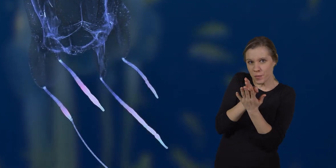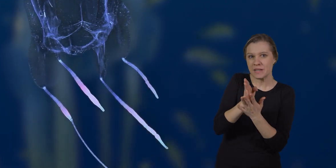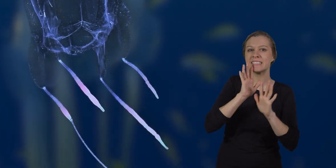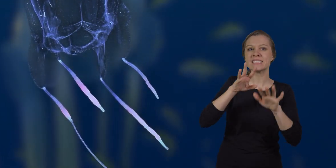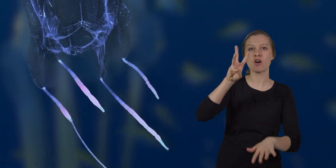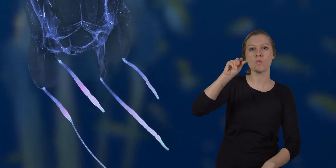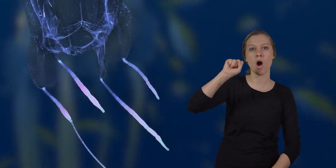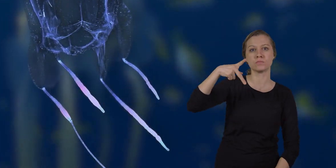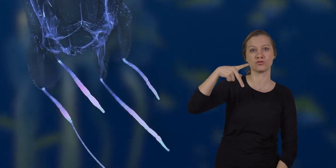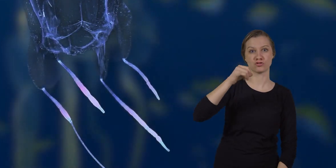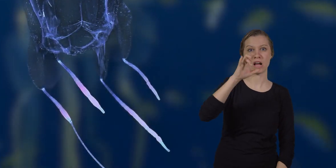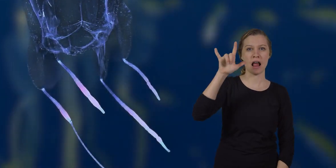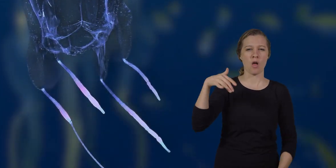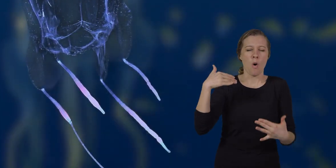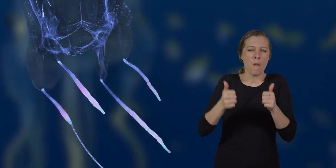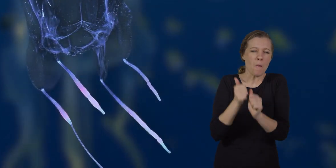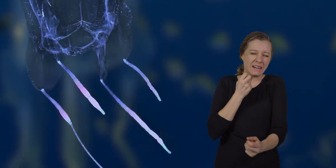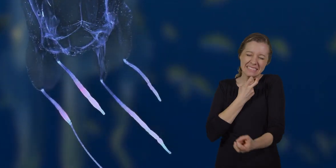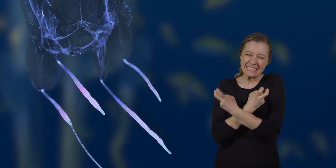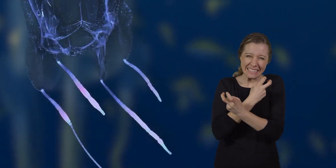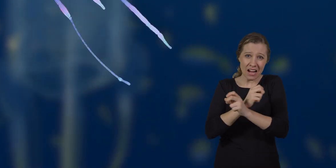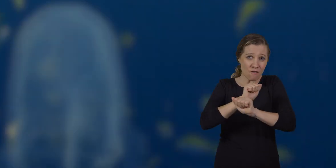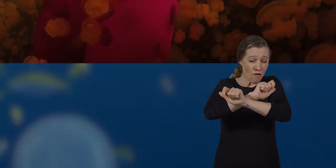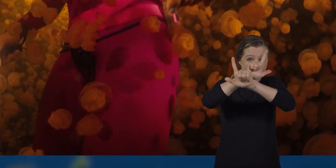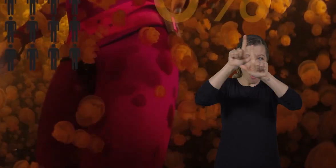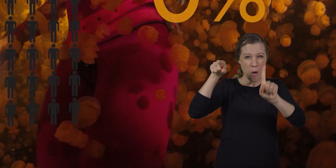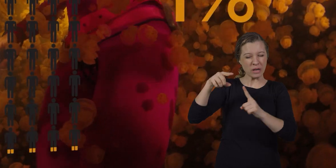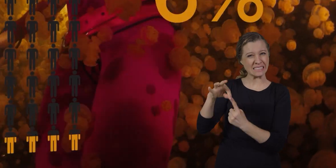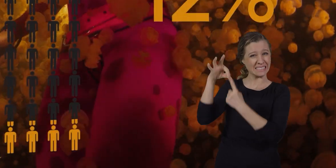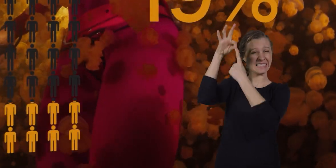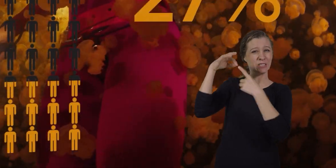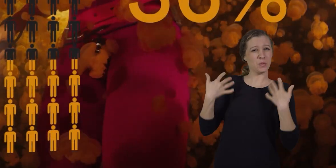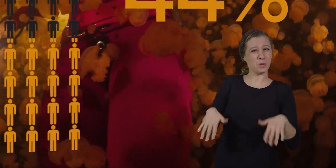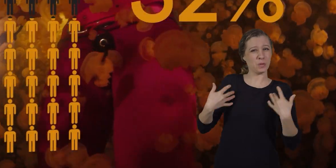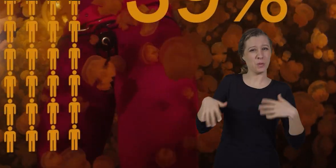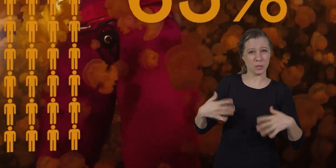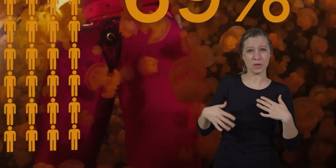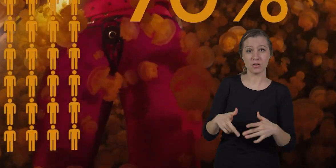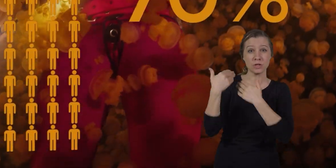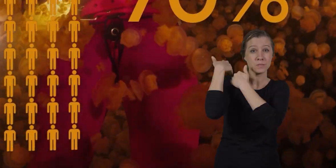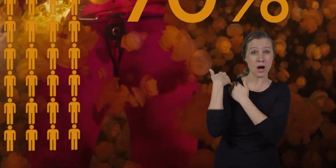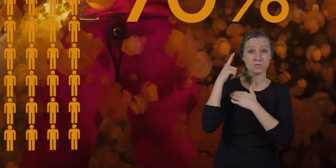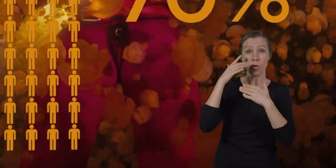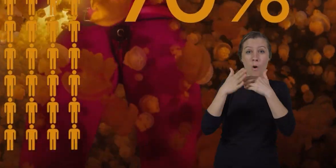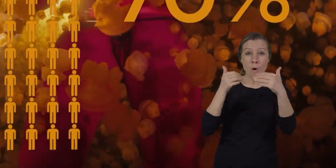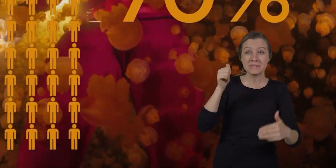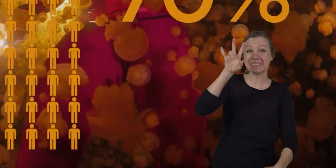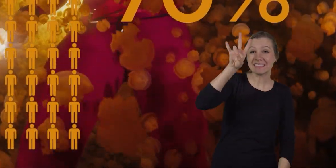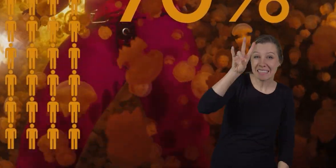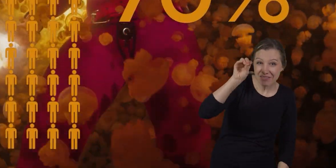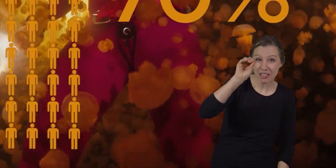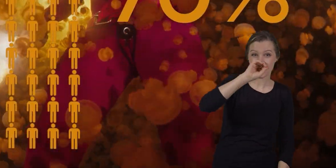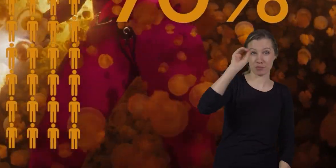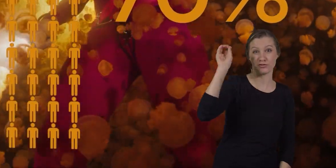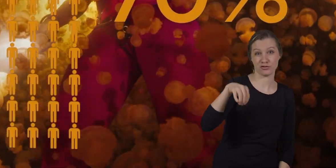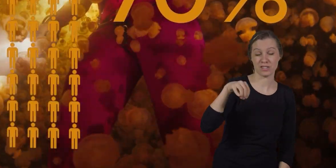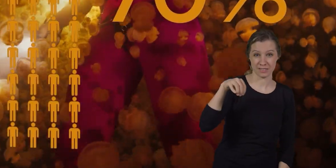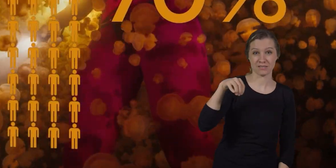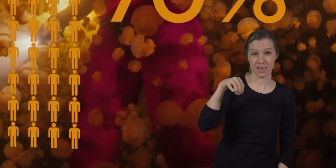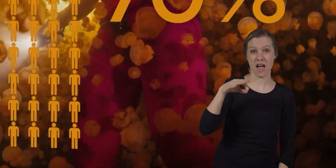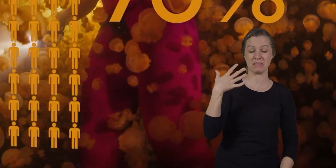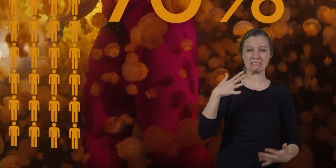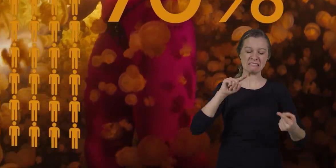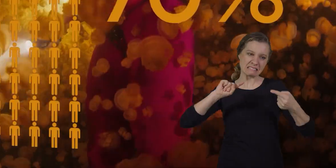is believed to be the most venomous of all and is responsible for almost 70 percent of all deadly